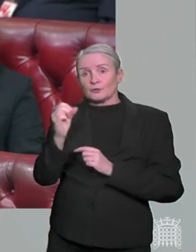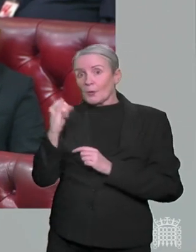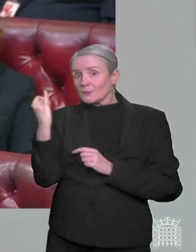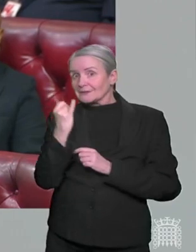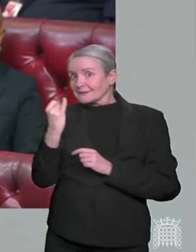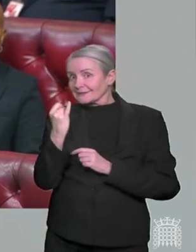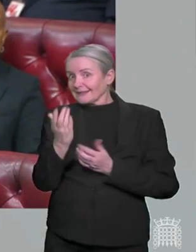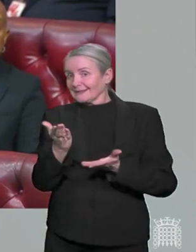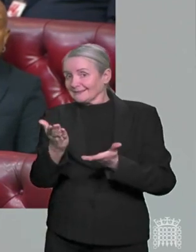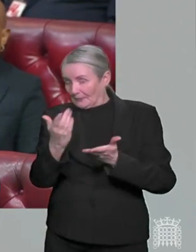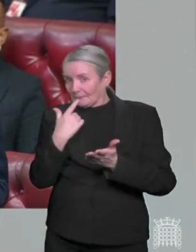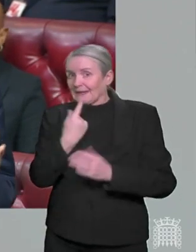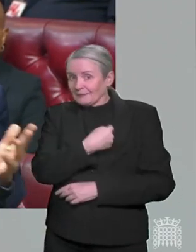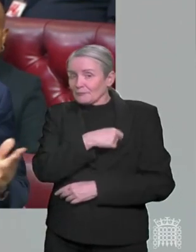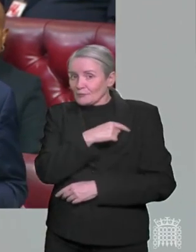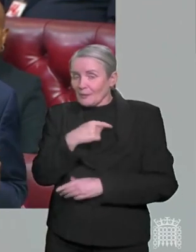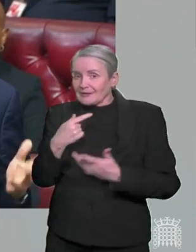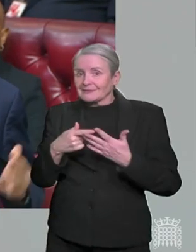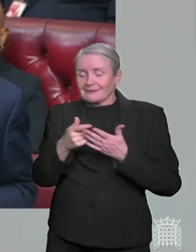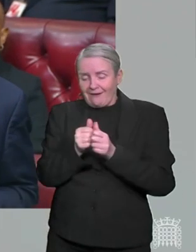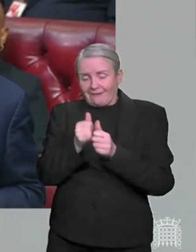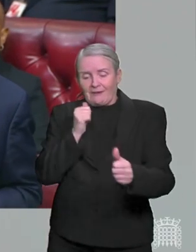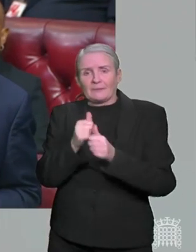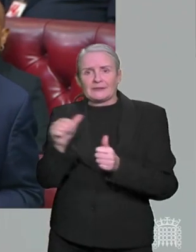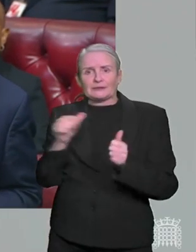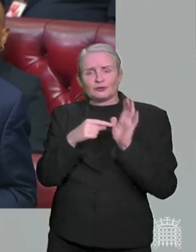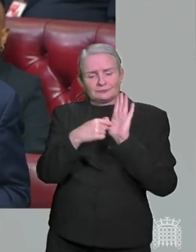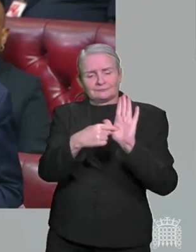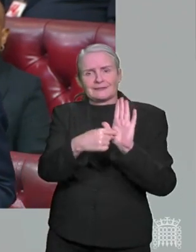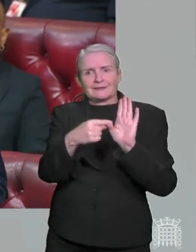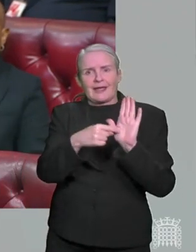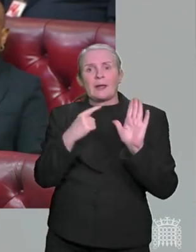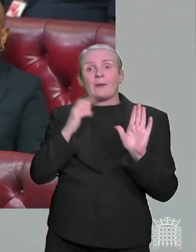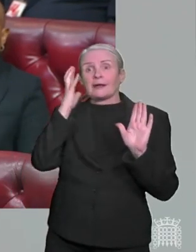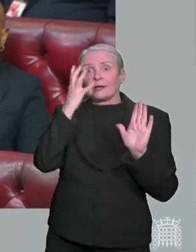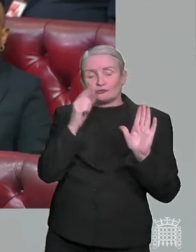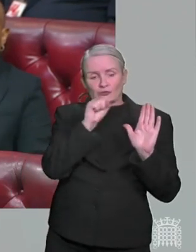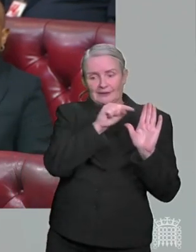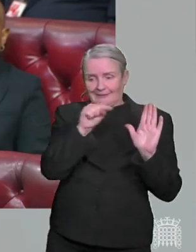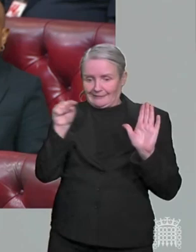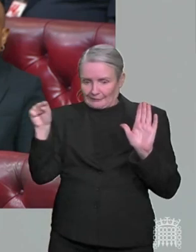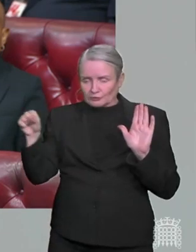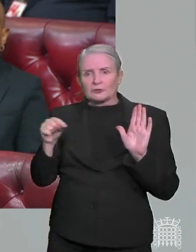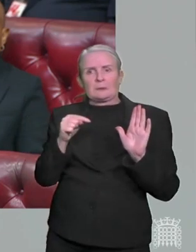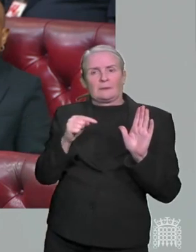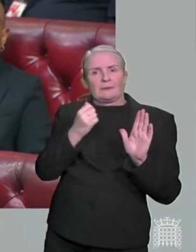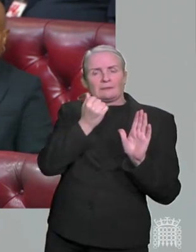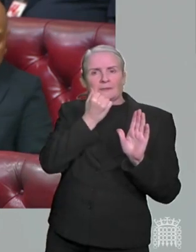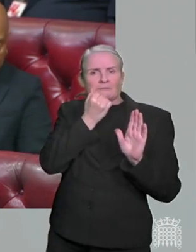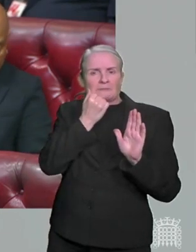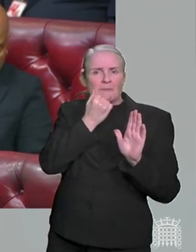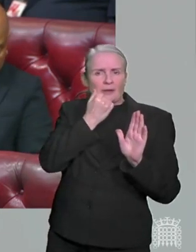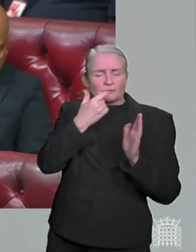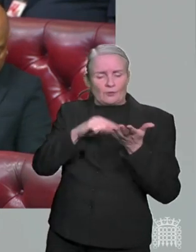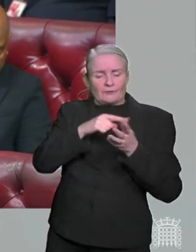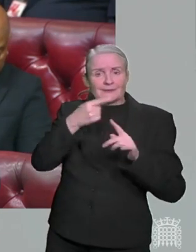companies would publish what is called a public form of country-by-country reporting, so that there is some visibility of